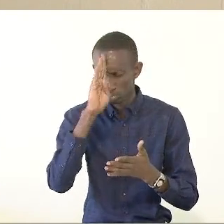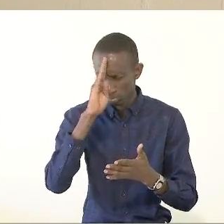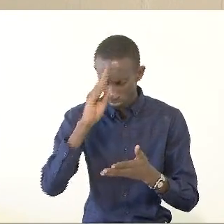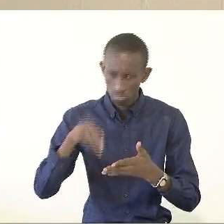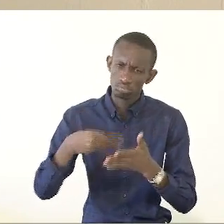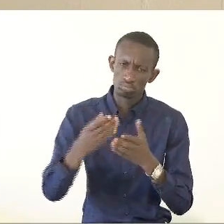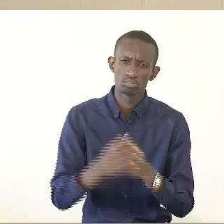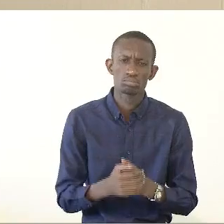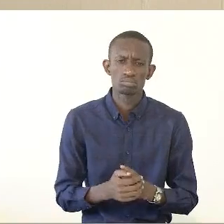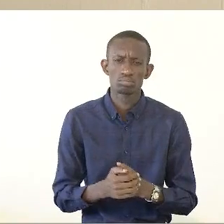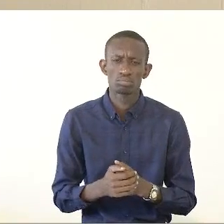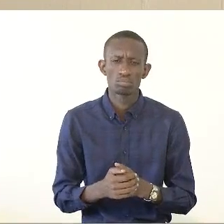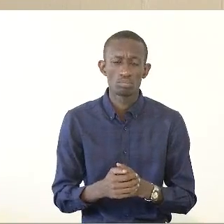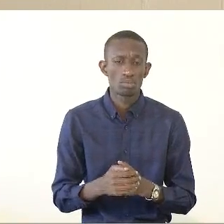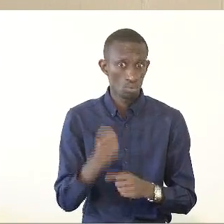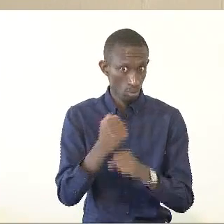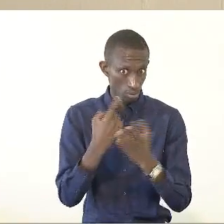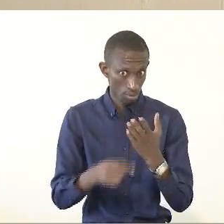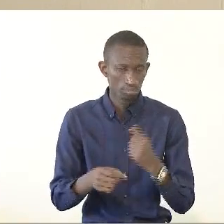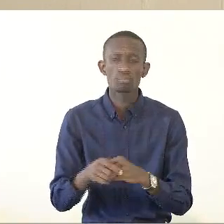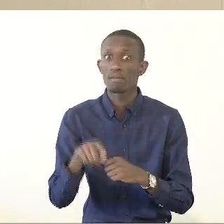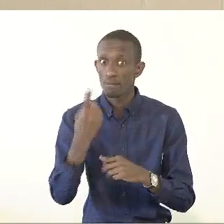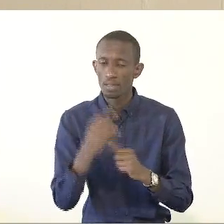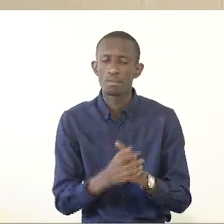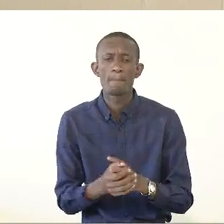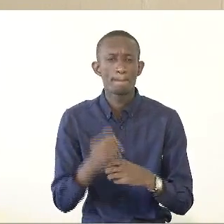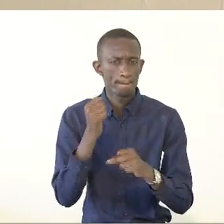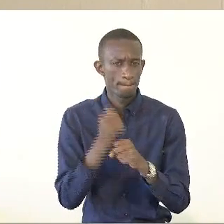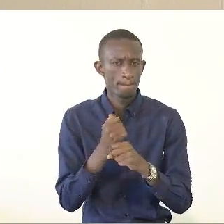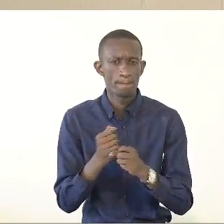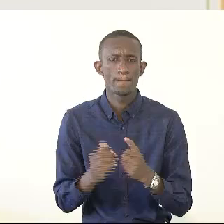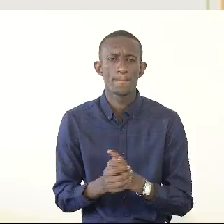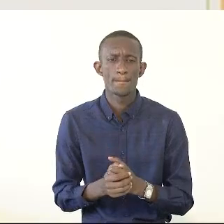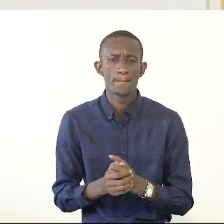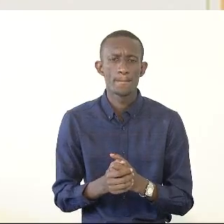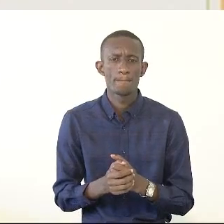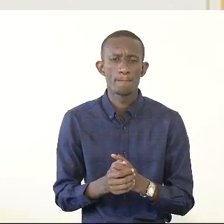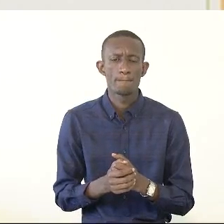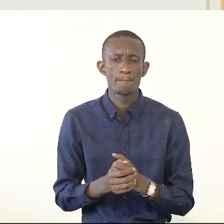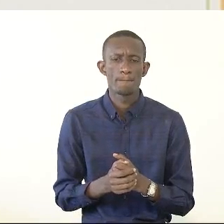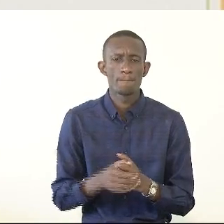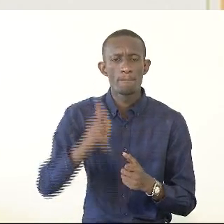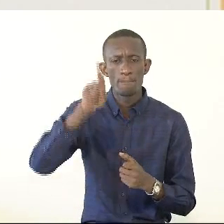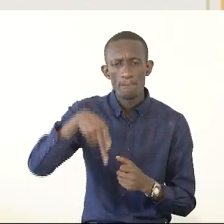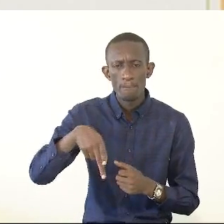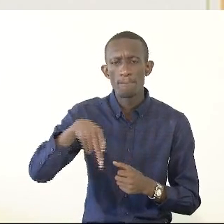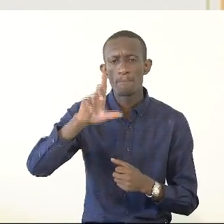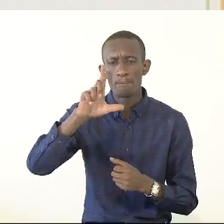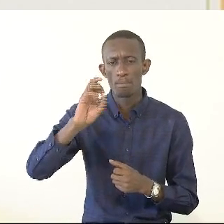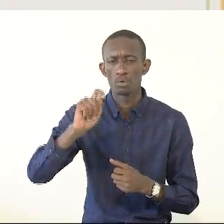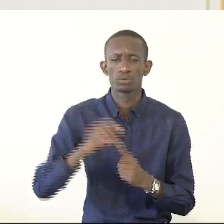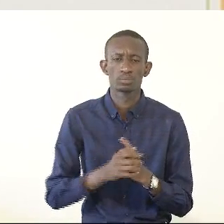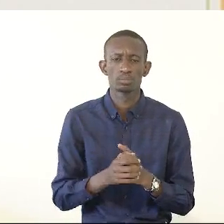to do, we will first of all plot. We will plot, as you can see here, you will plot